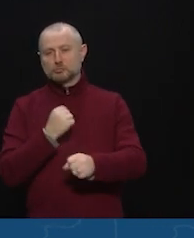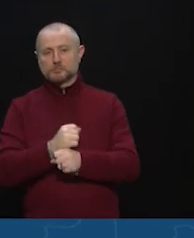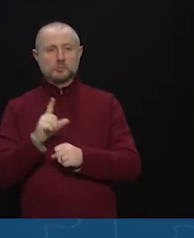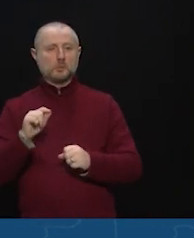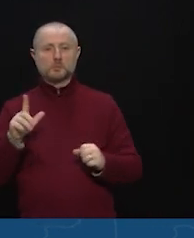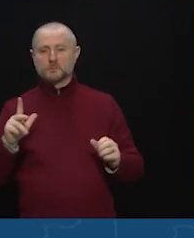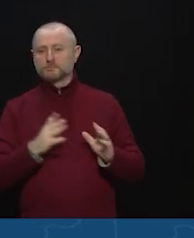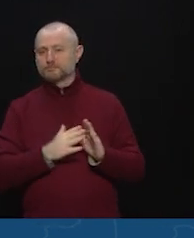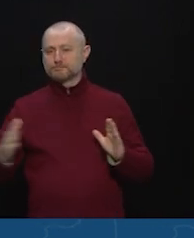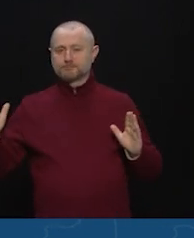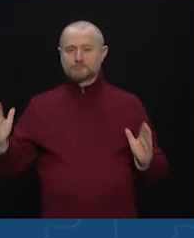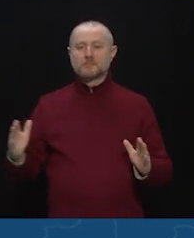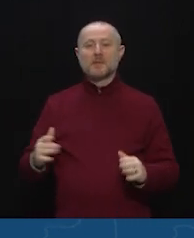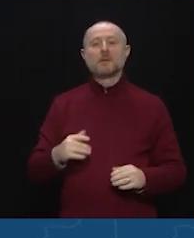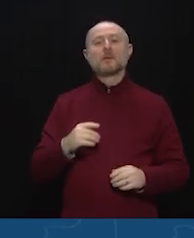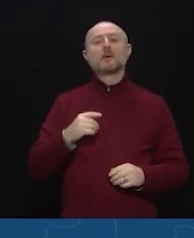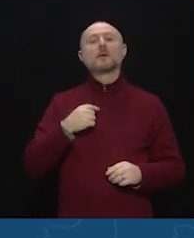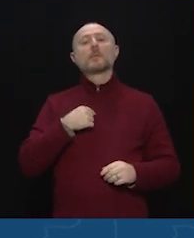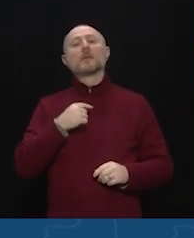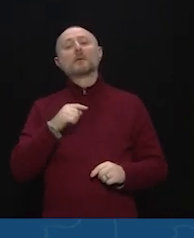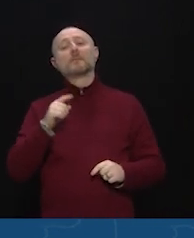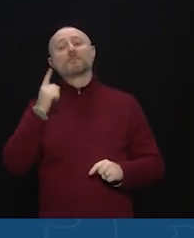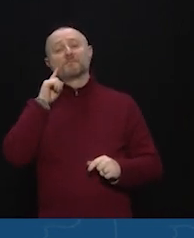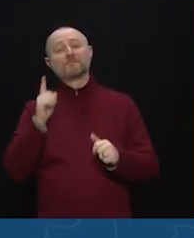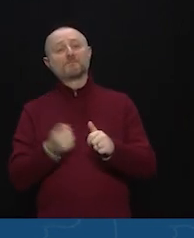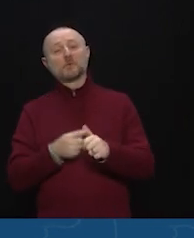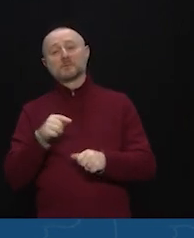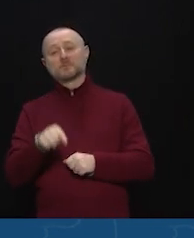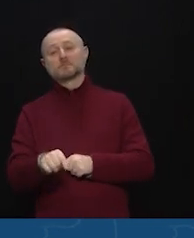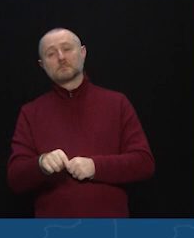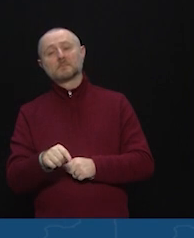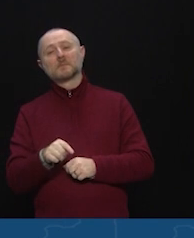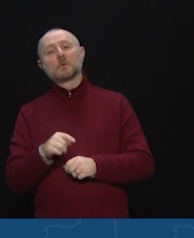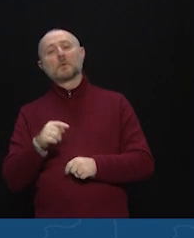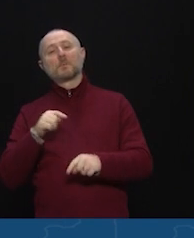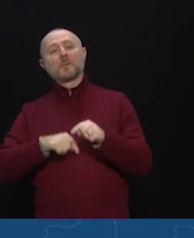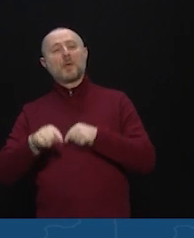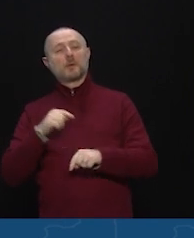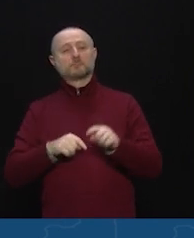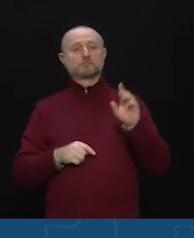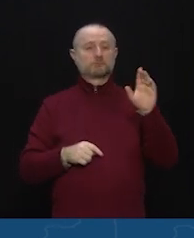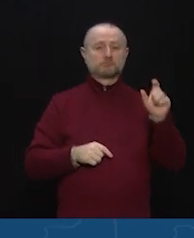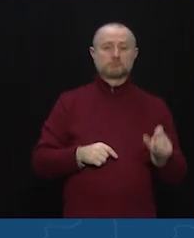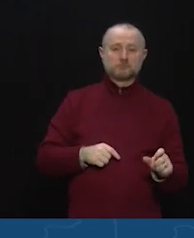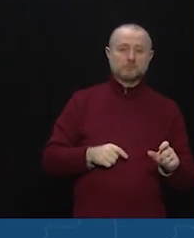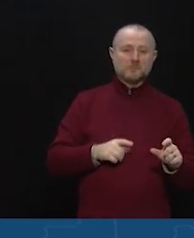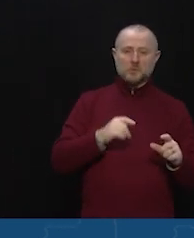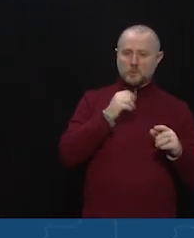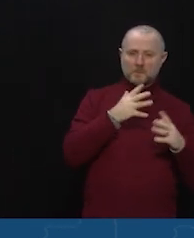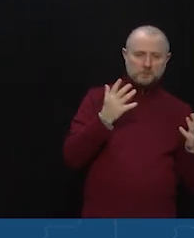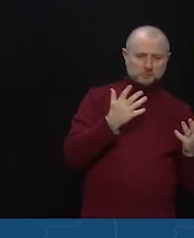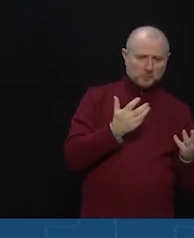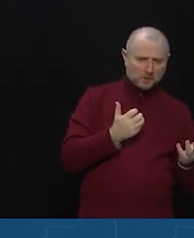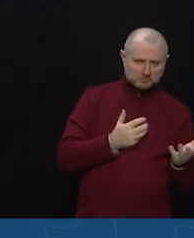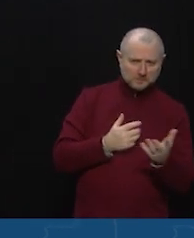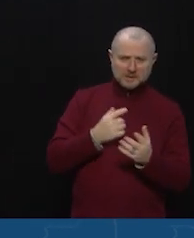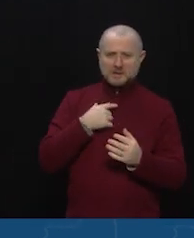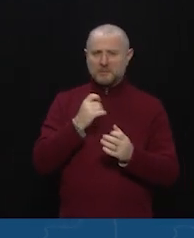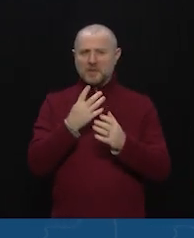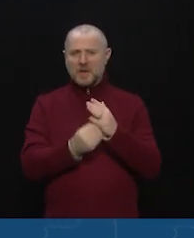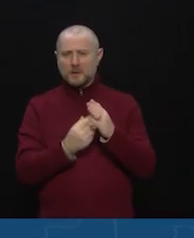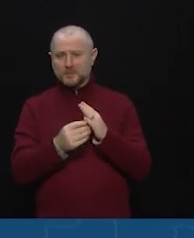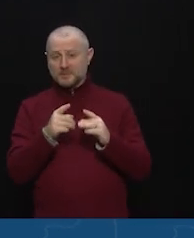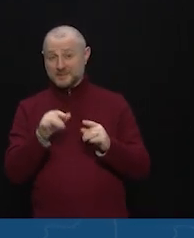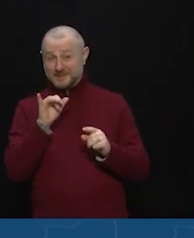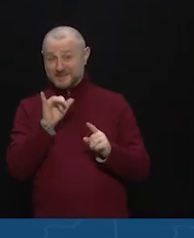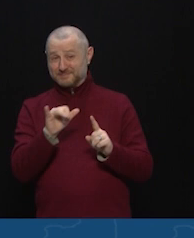history. We can take that first bar and go back as long as you want. There are always gaps. This is a roll-up of the